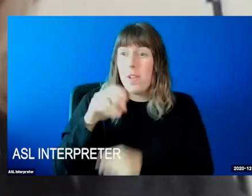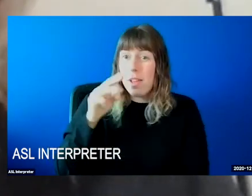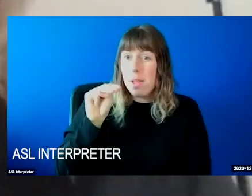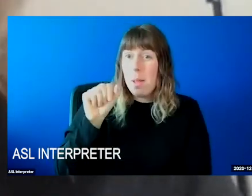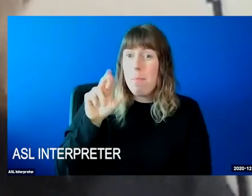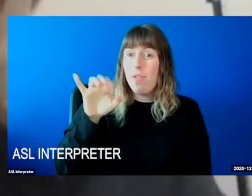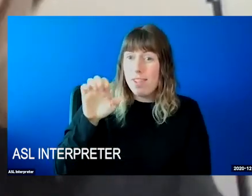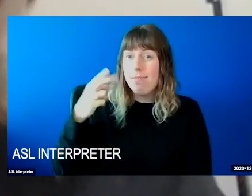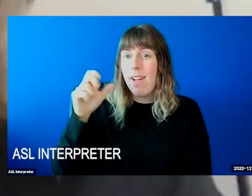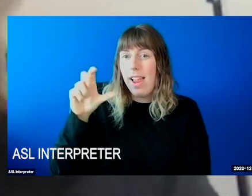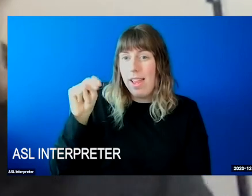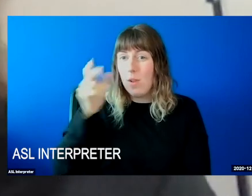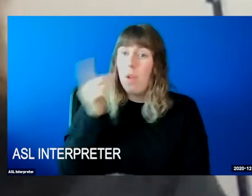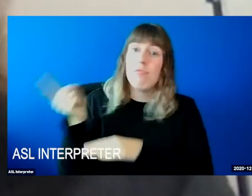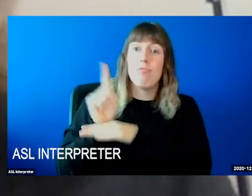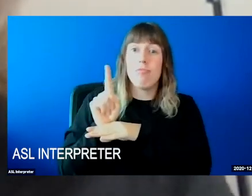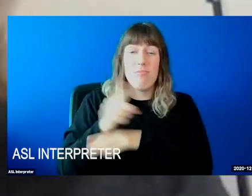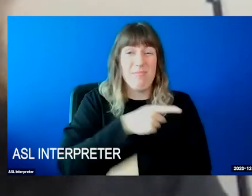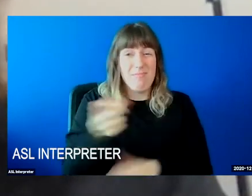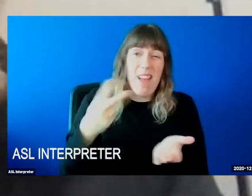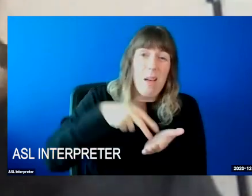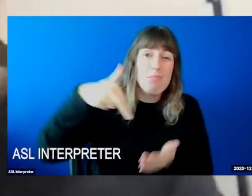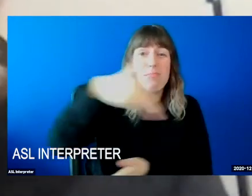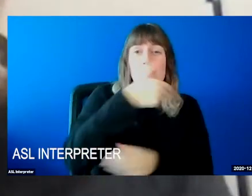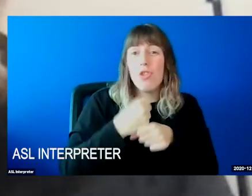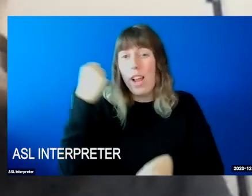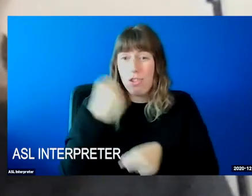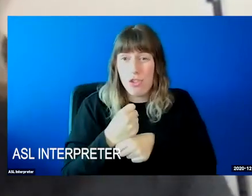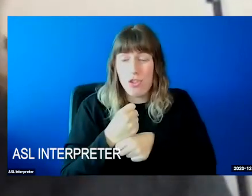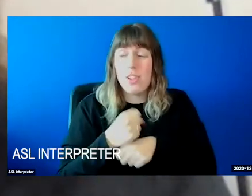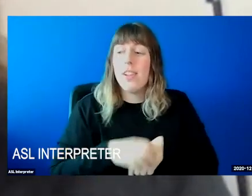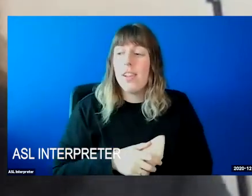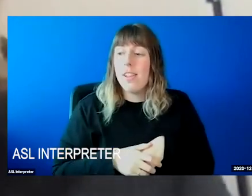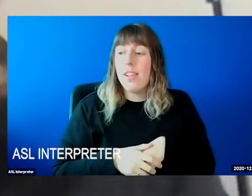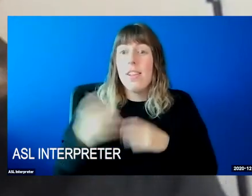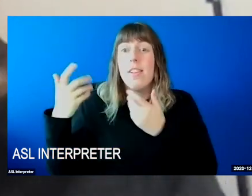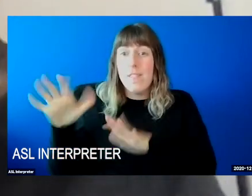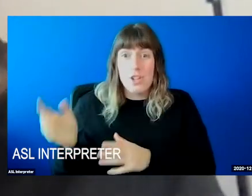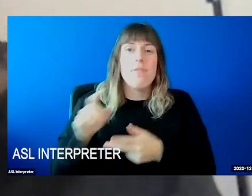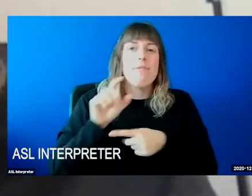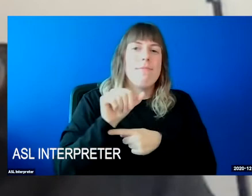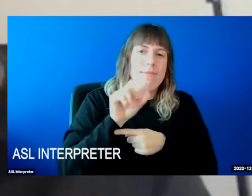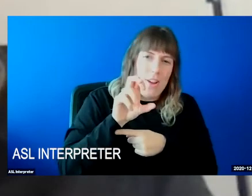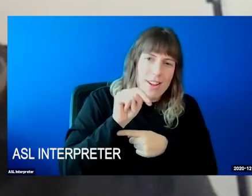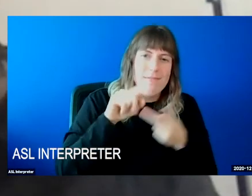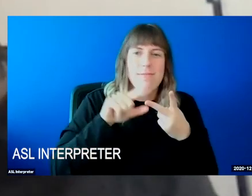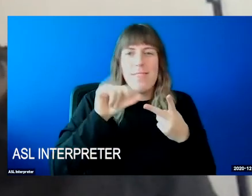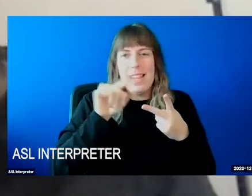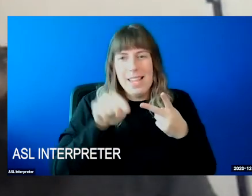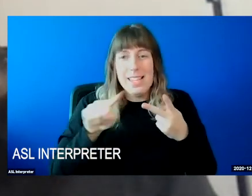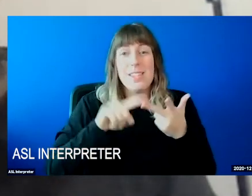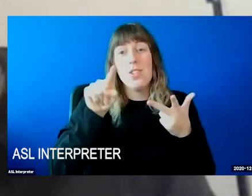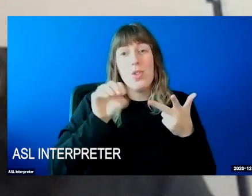Helene will come. We'll have a short video if you want to get up and stretch your legs. Then we'll hear from Erin and Liz and Zoe